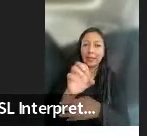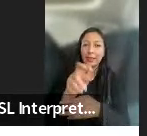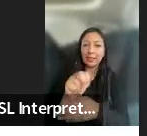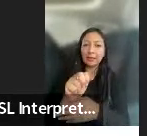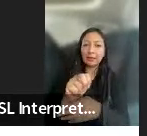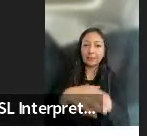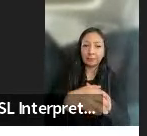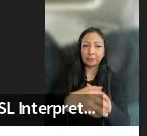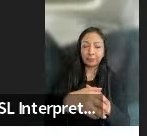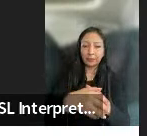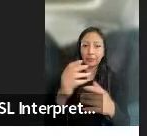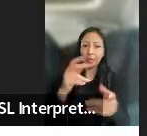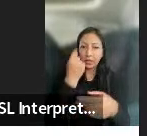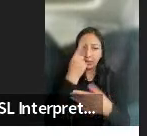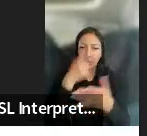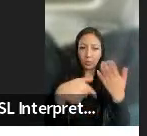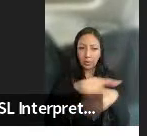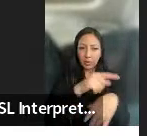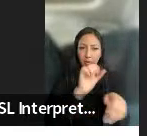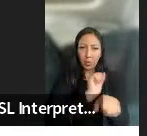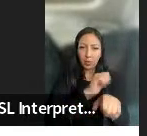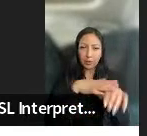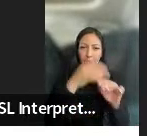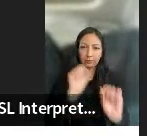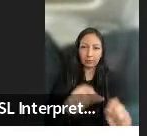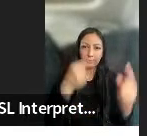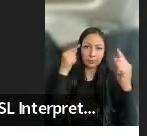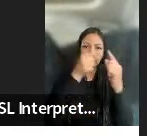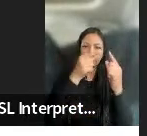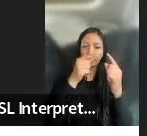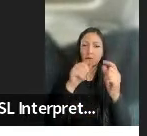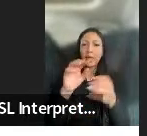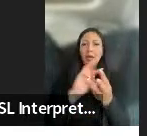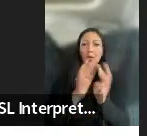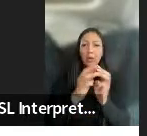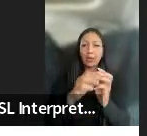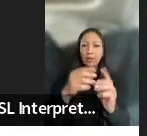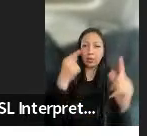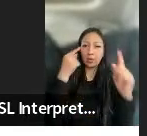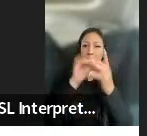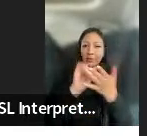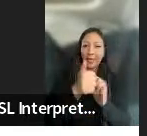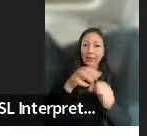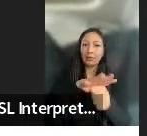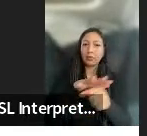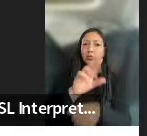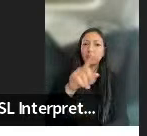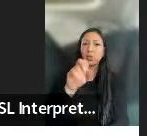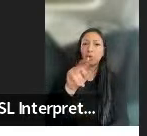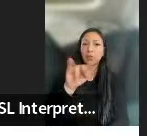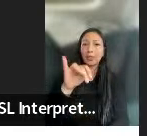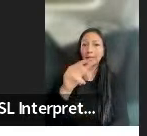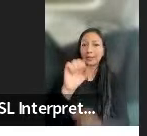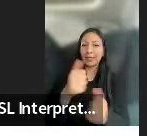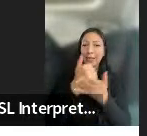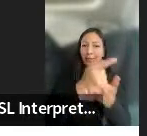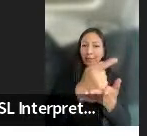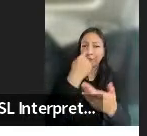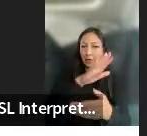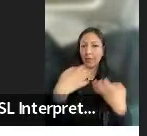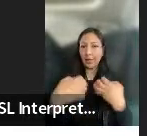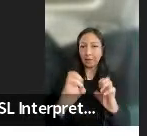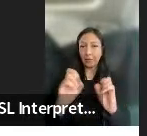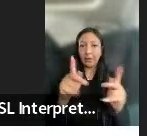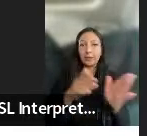they're working on to reach our climate goals and how zoning can help support them in their efforts. Next